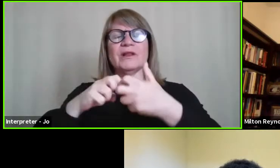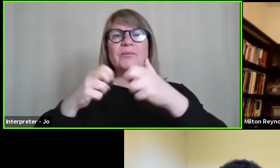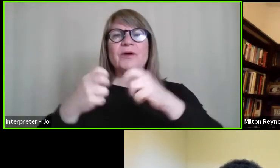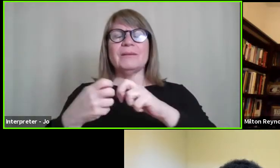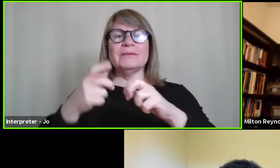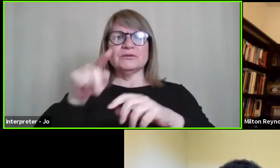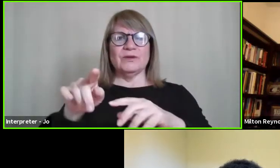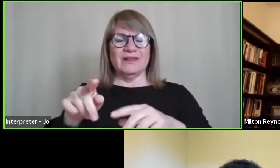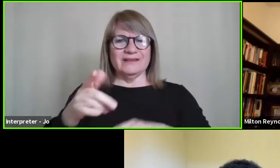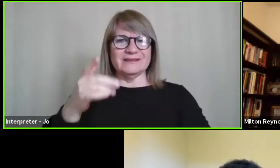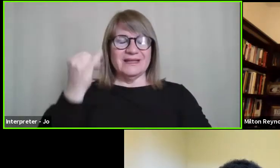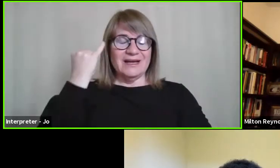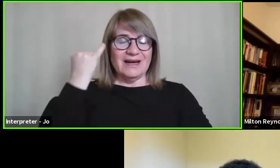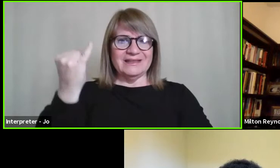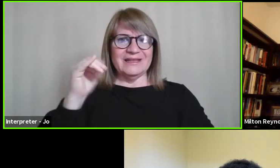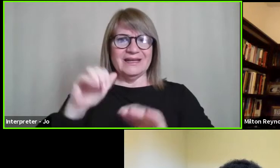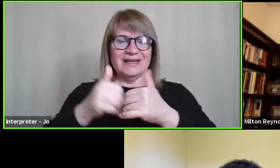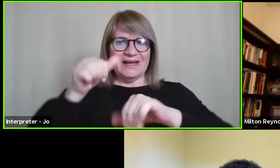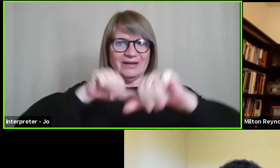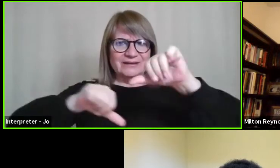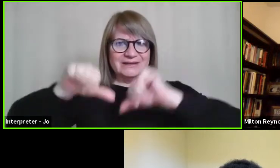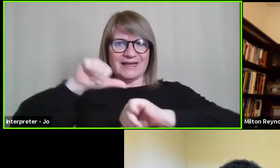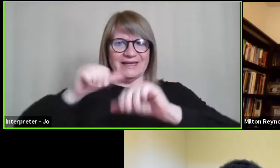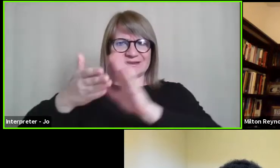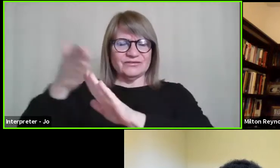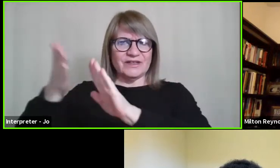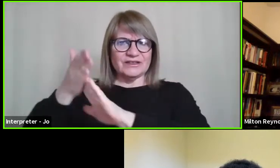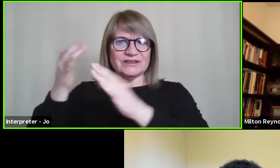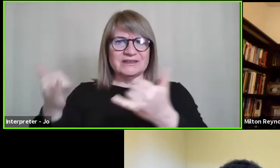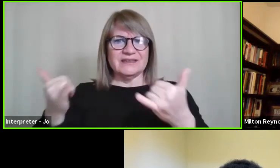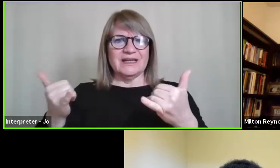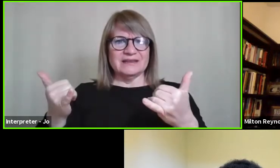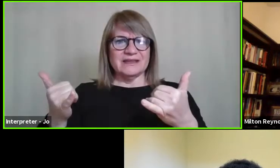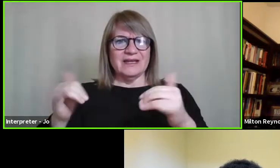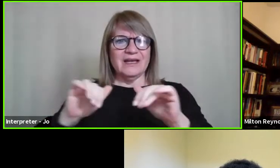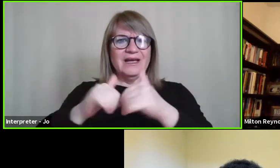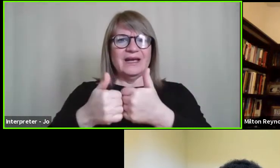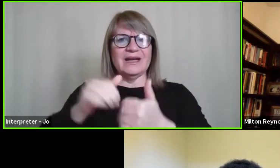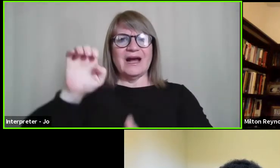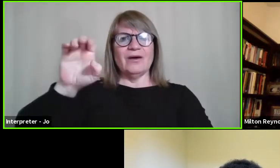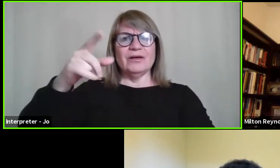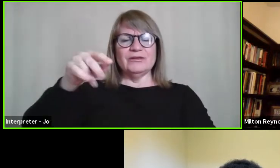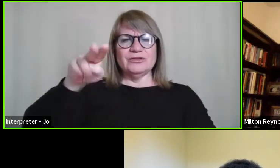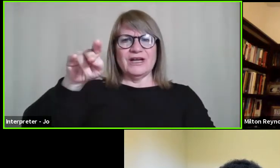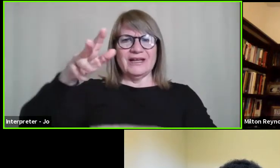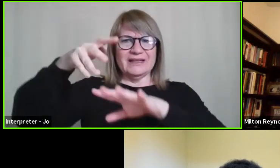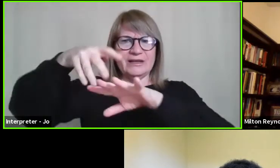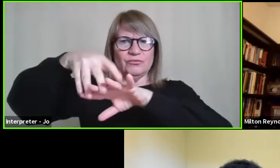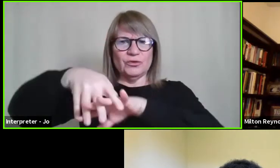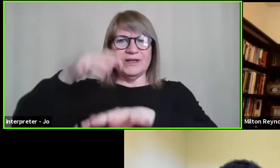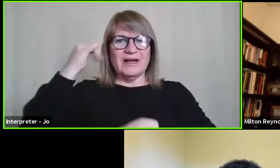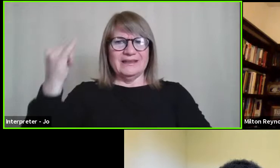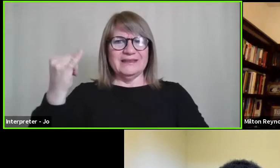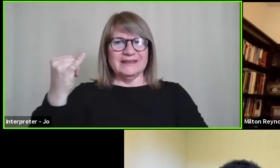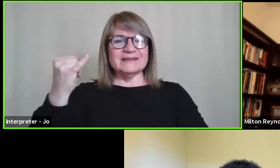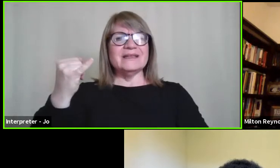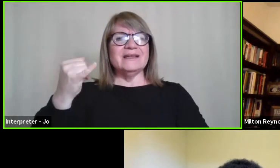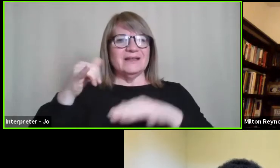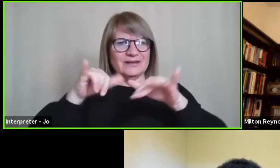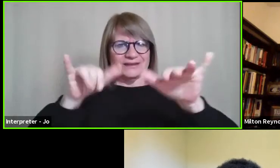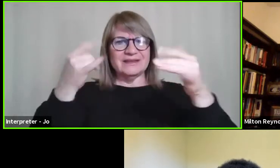science functions today and how eugenically rooted ideas are being legitimized in the present